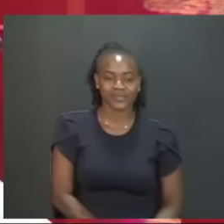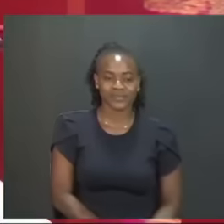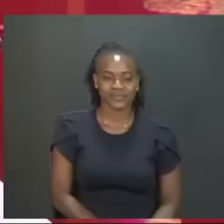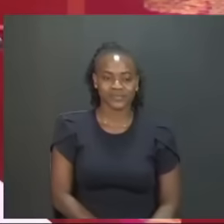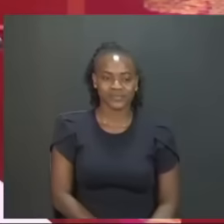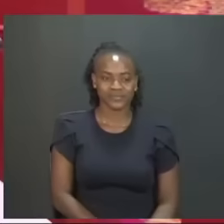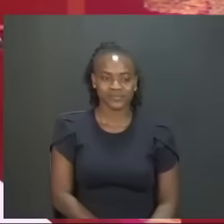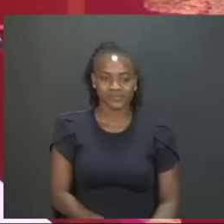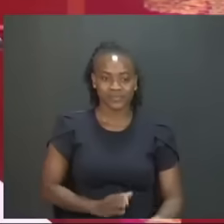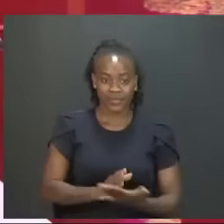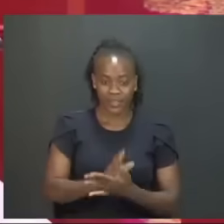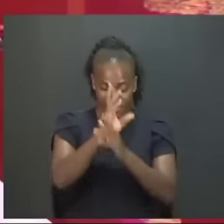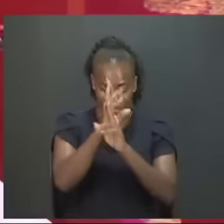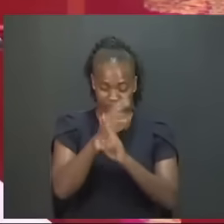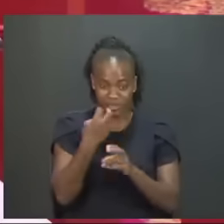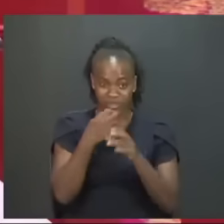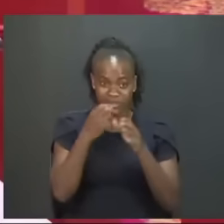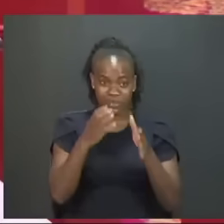Right, Honorable Speaker.